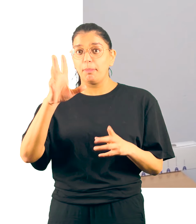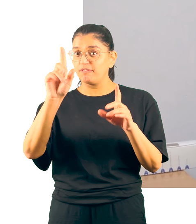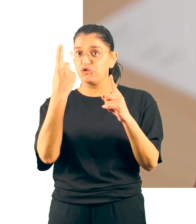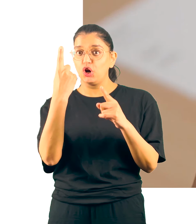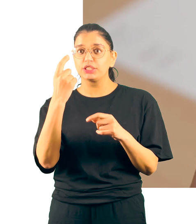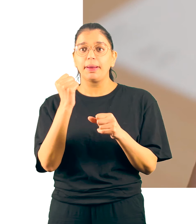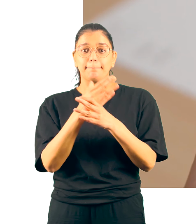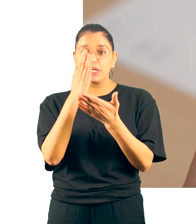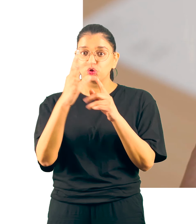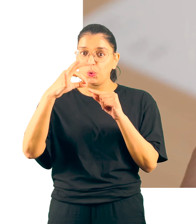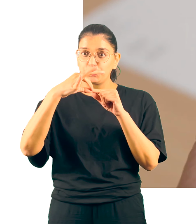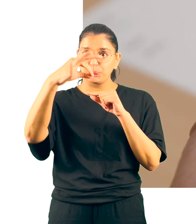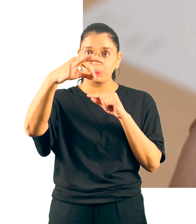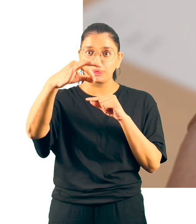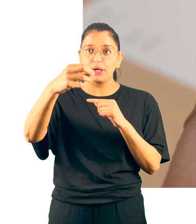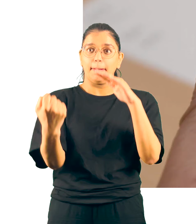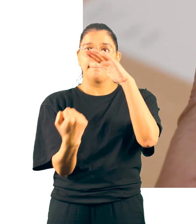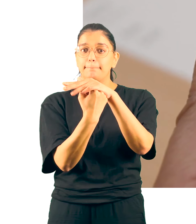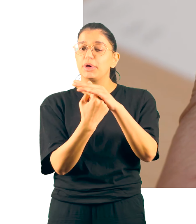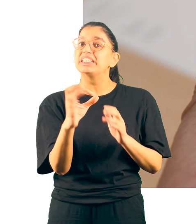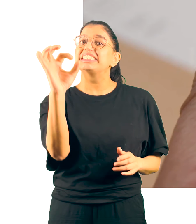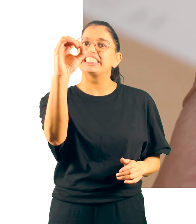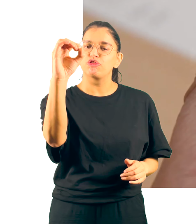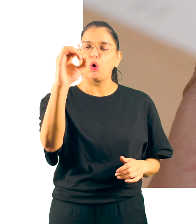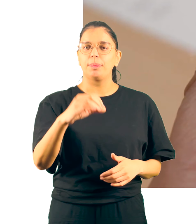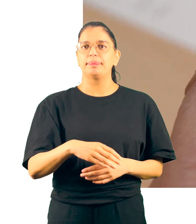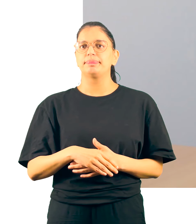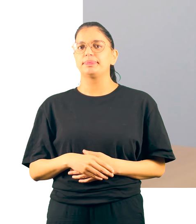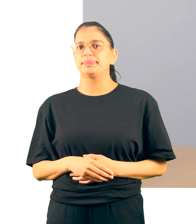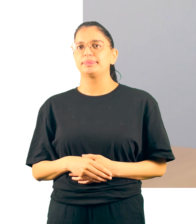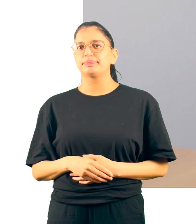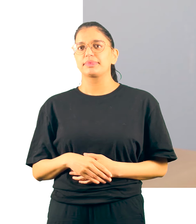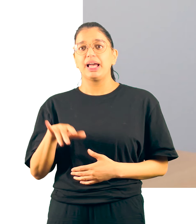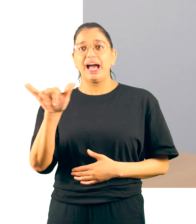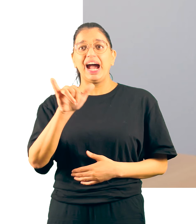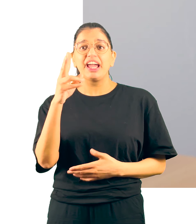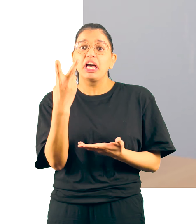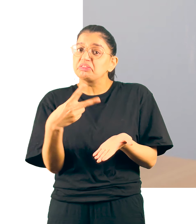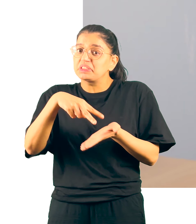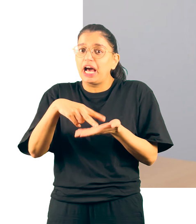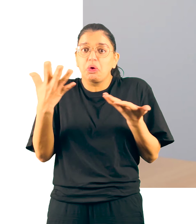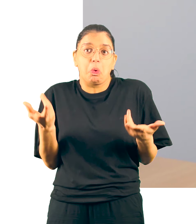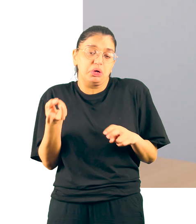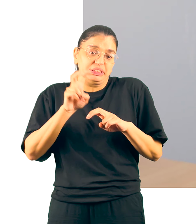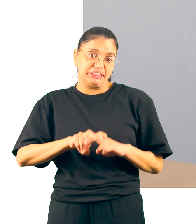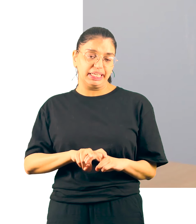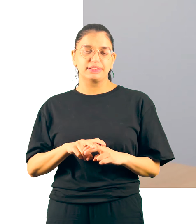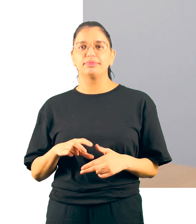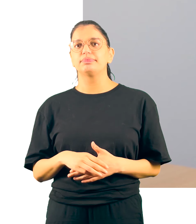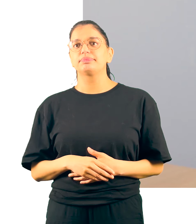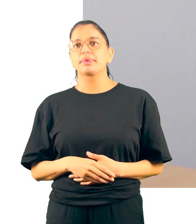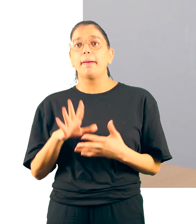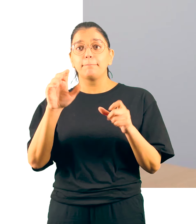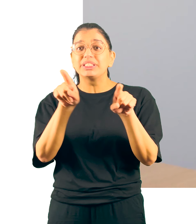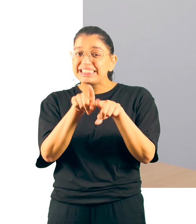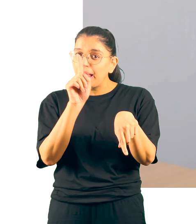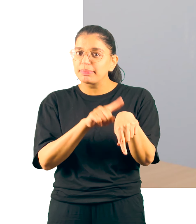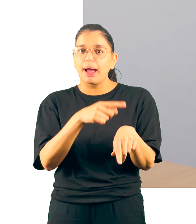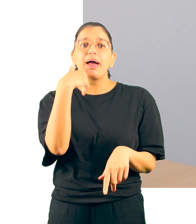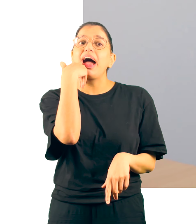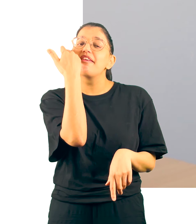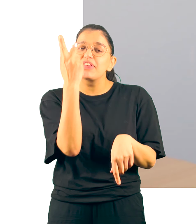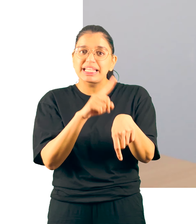little arrow is set to 0 at the bottom of the meter near the mouthpiece. Either choose to stand or sit upright each time you do the test, but do the